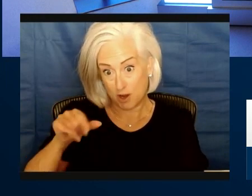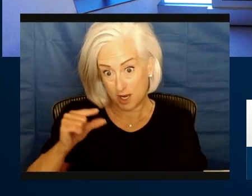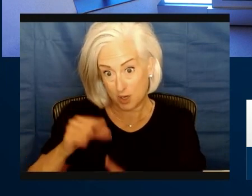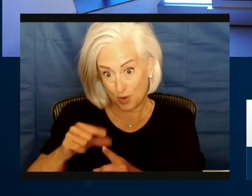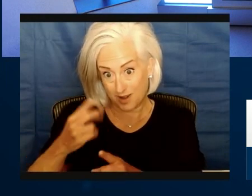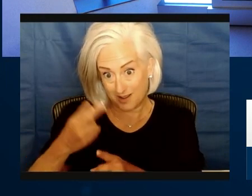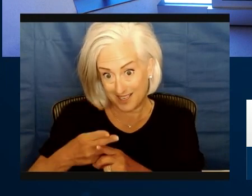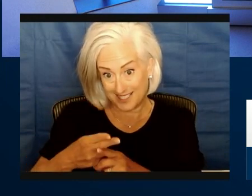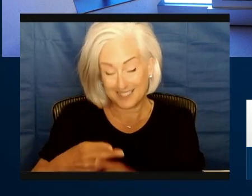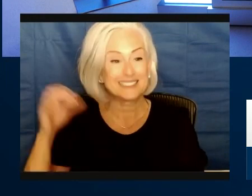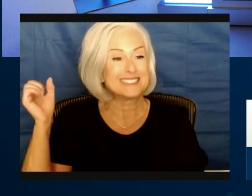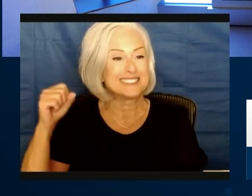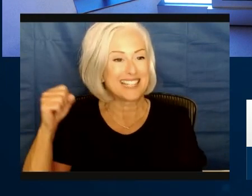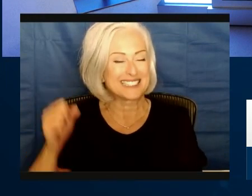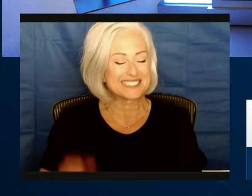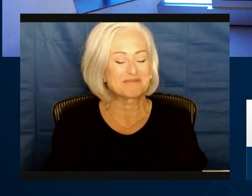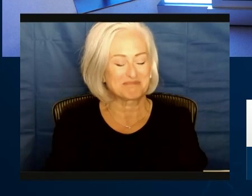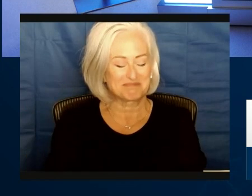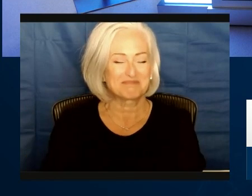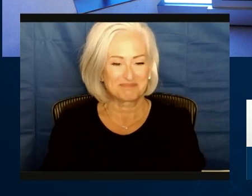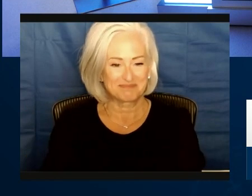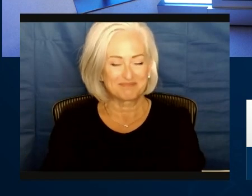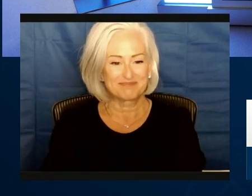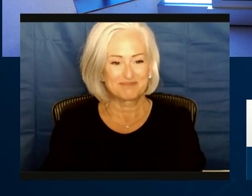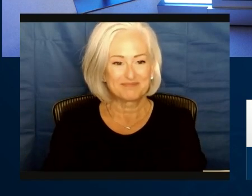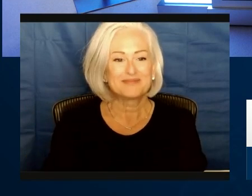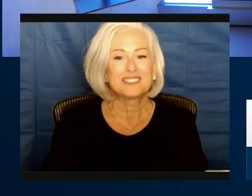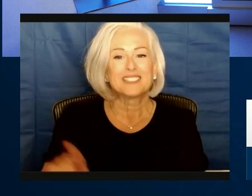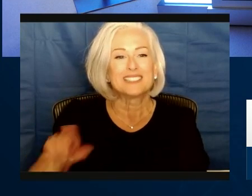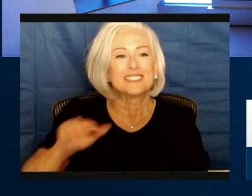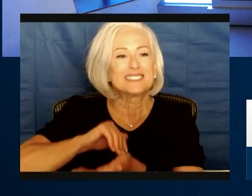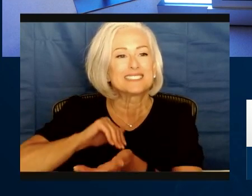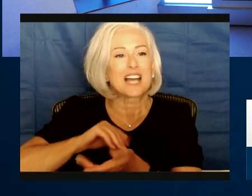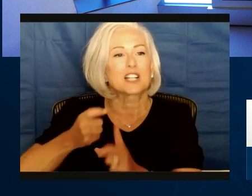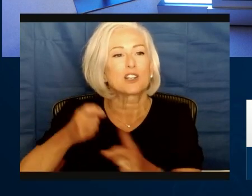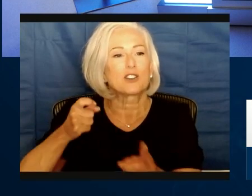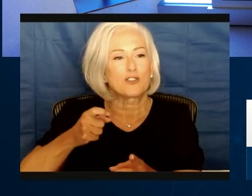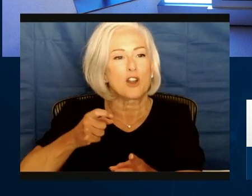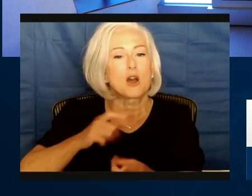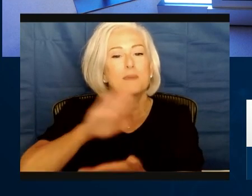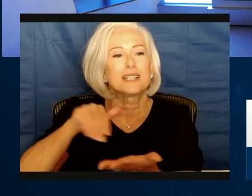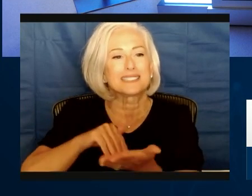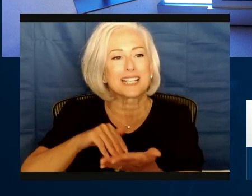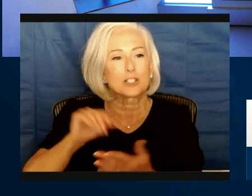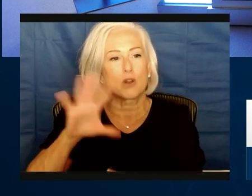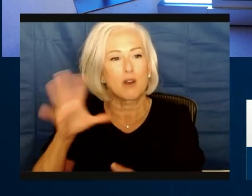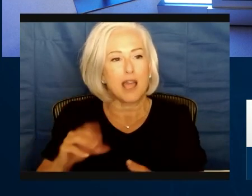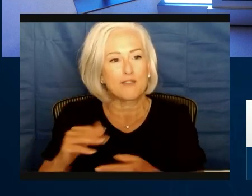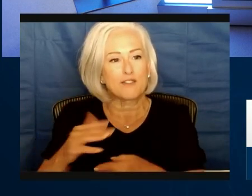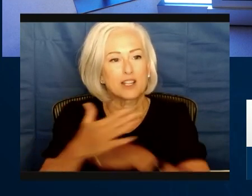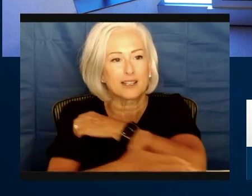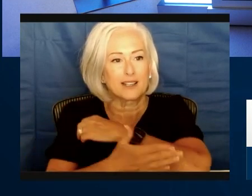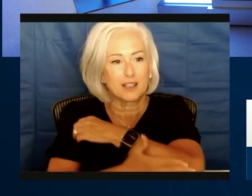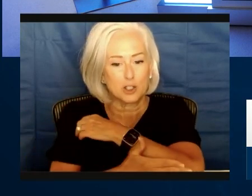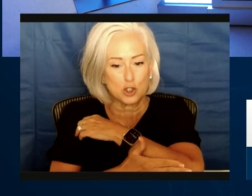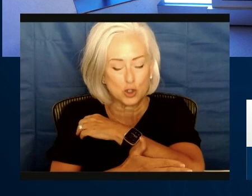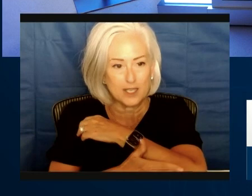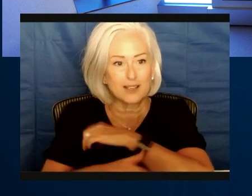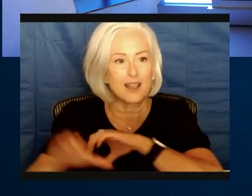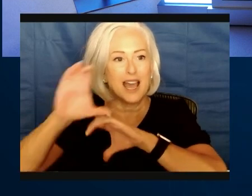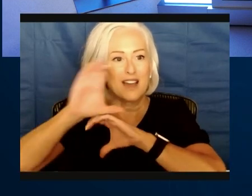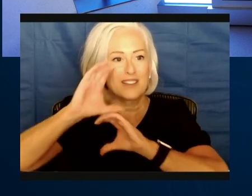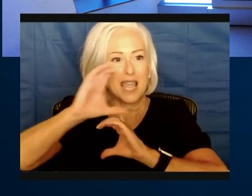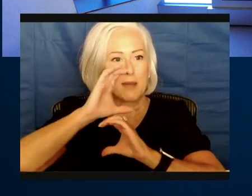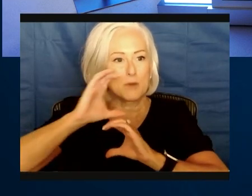Yes, correct. All right, not bad. He's a physician from the Central African country of Cameroon. Ravali, you've been researching the burden of